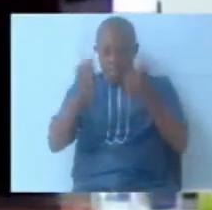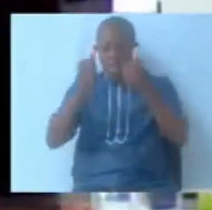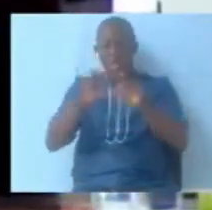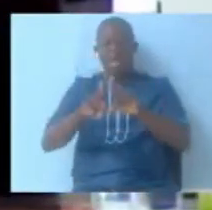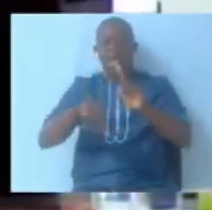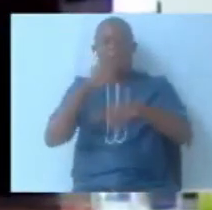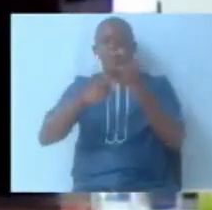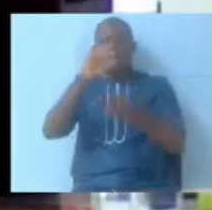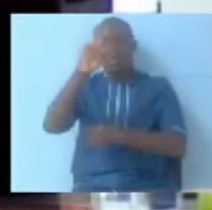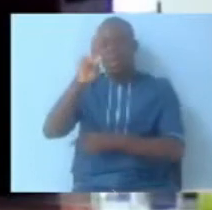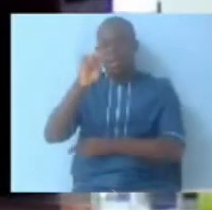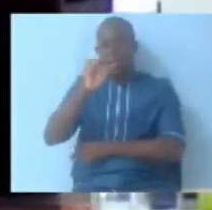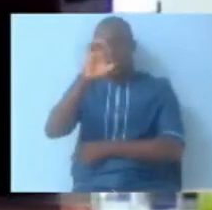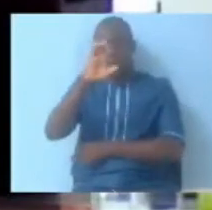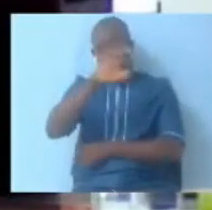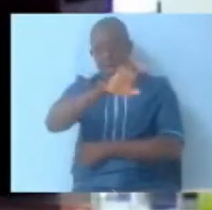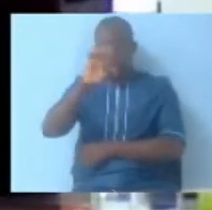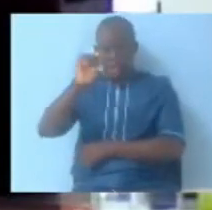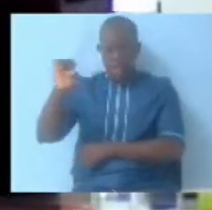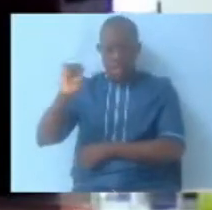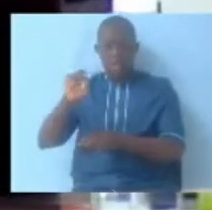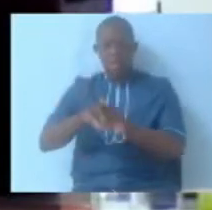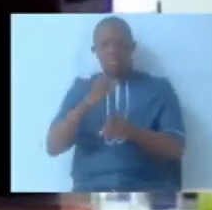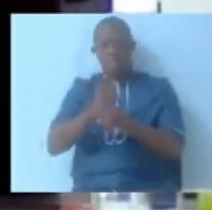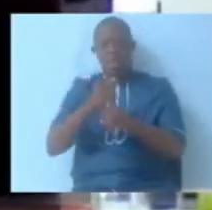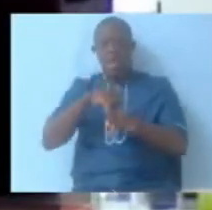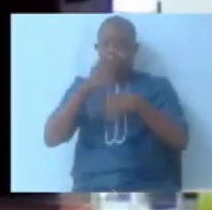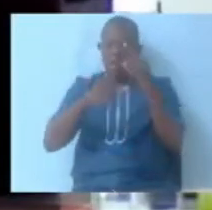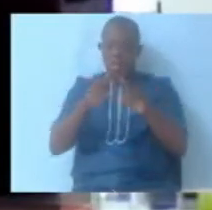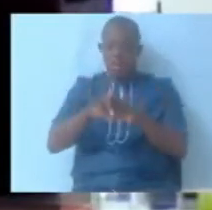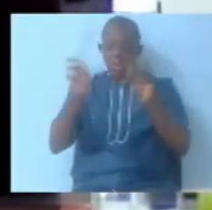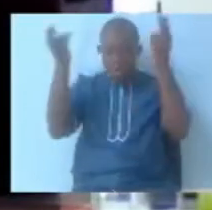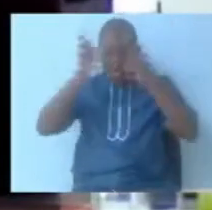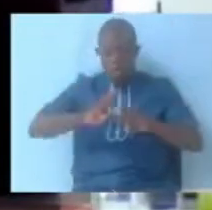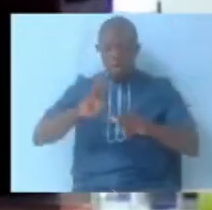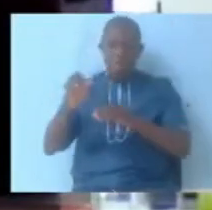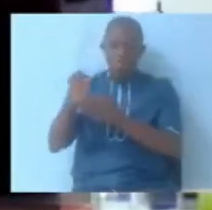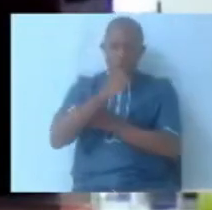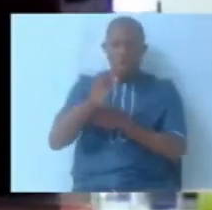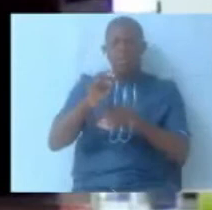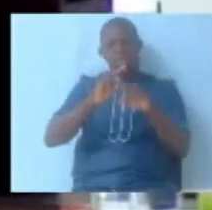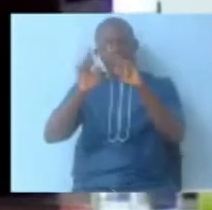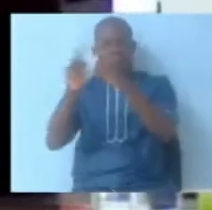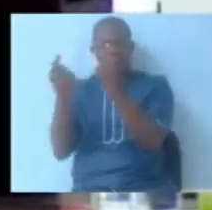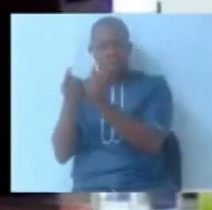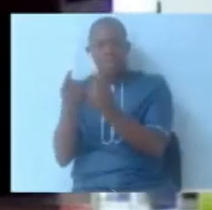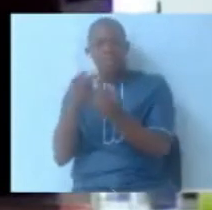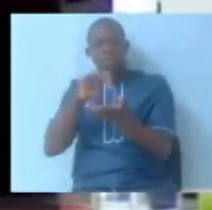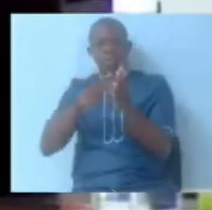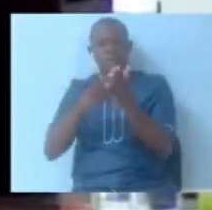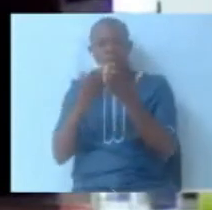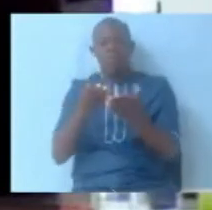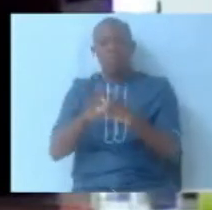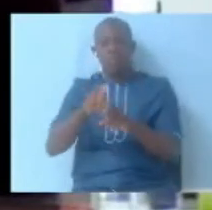it suspended legislative as well as judicial powers, and in this case it looks like the council is sitting over your case as an appellate court looking